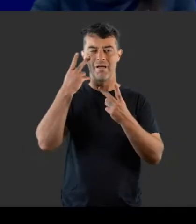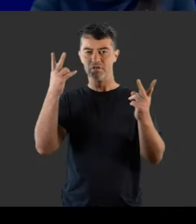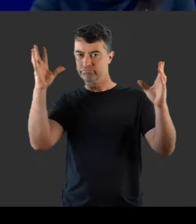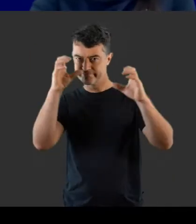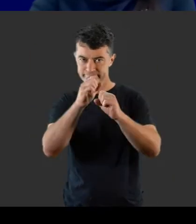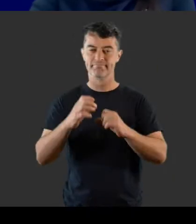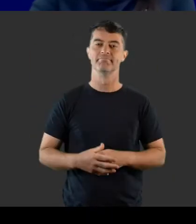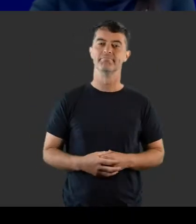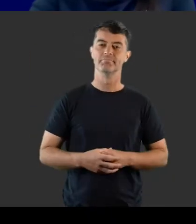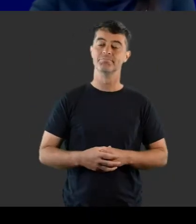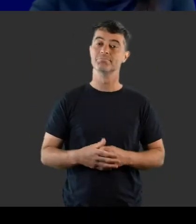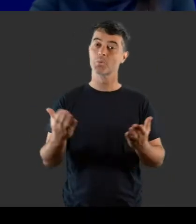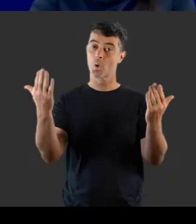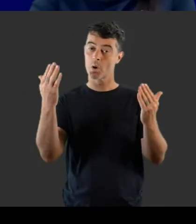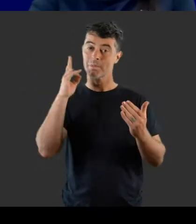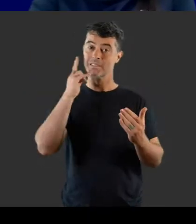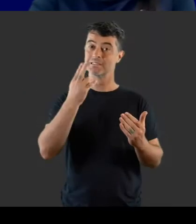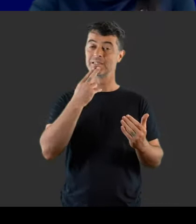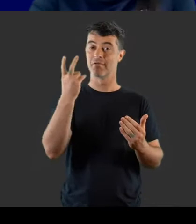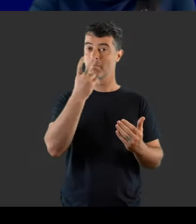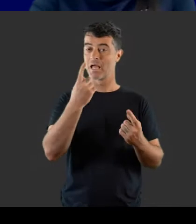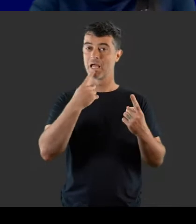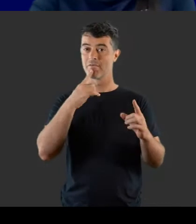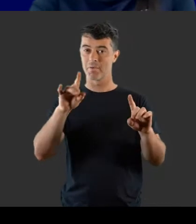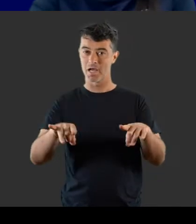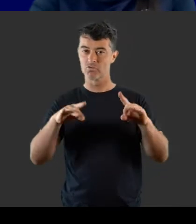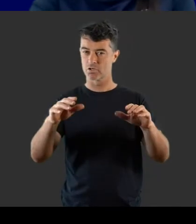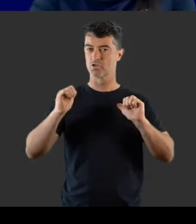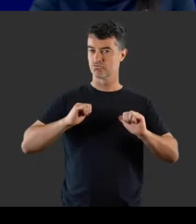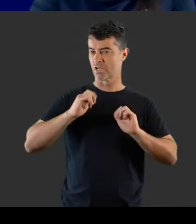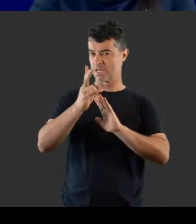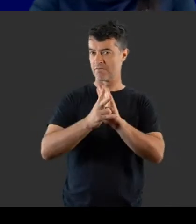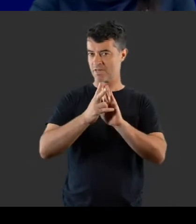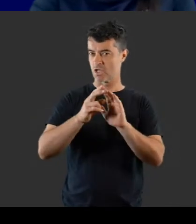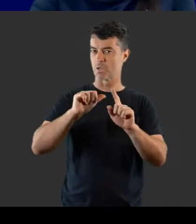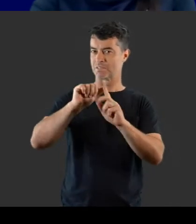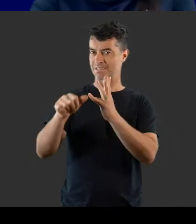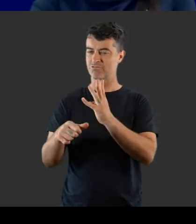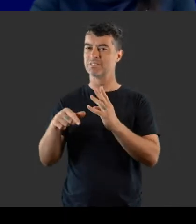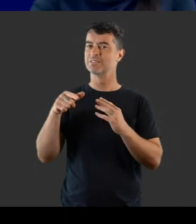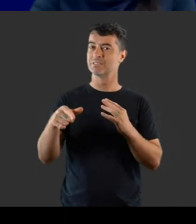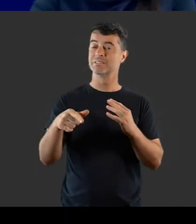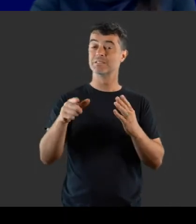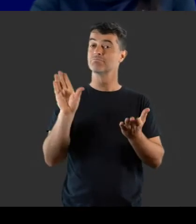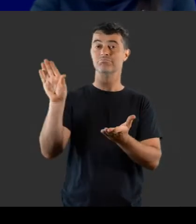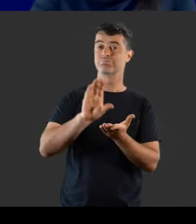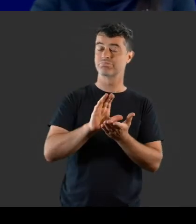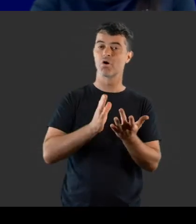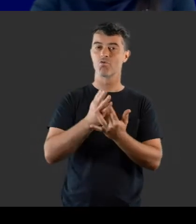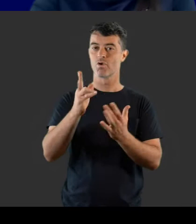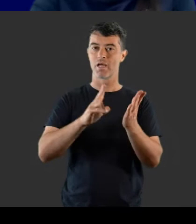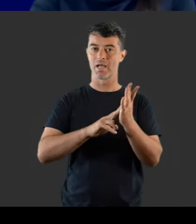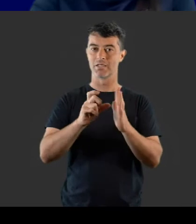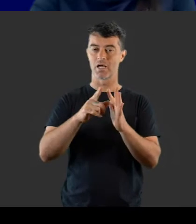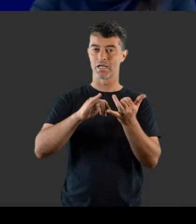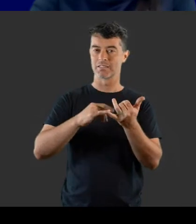Introduction to Vision Impairment. Welcome to Deafblind Information Australia's training video series, made possible by